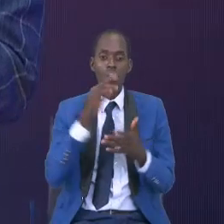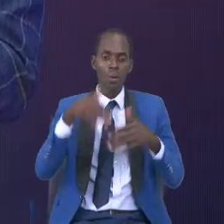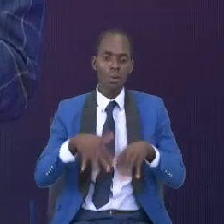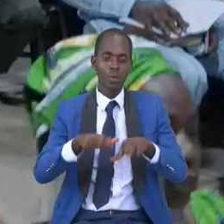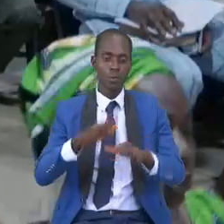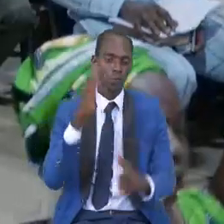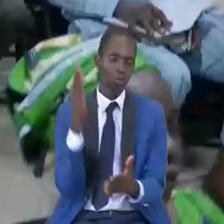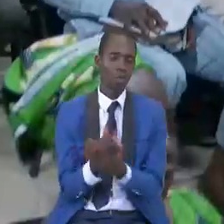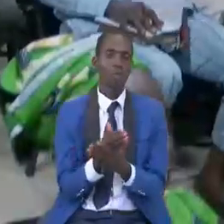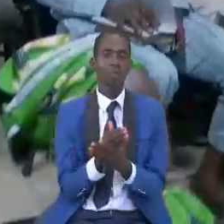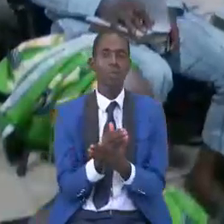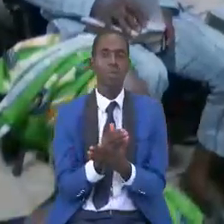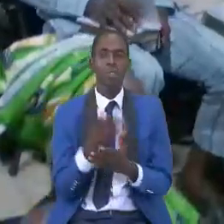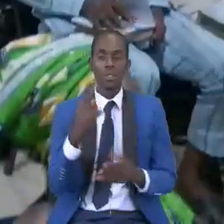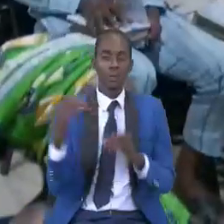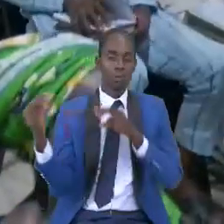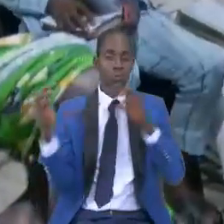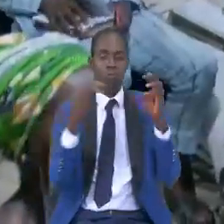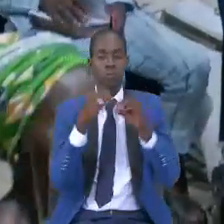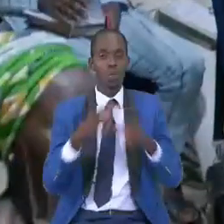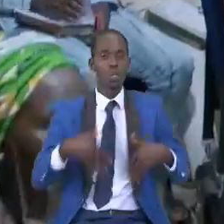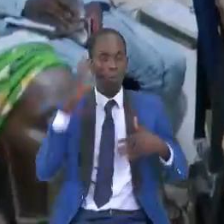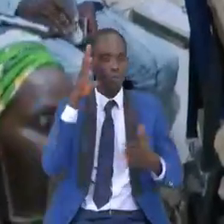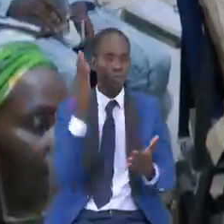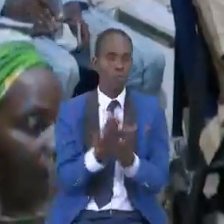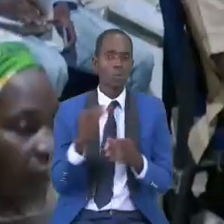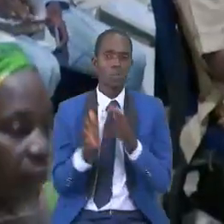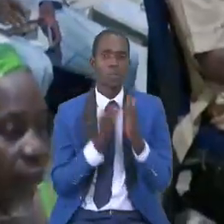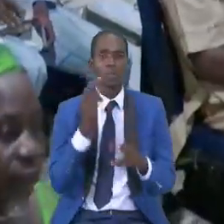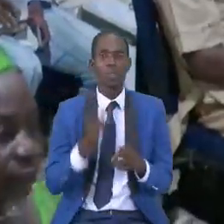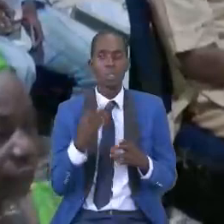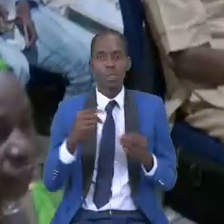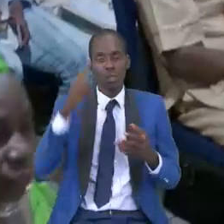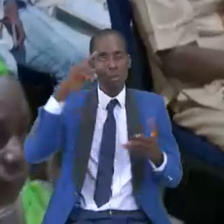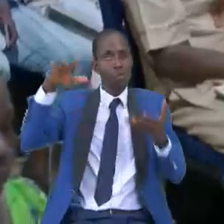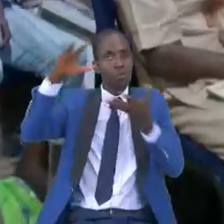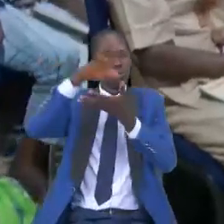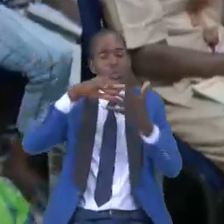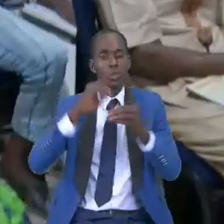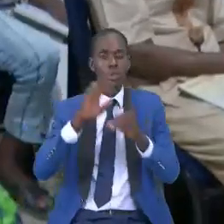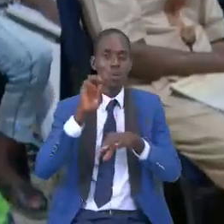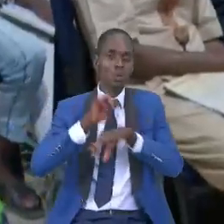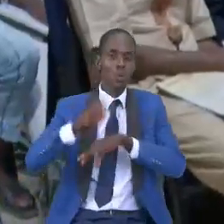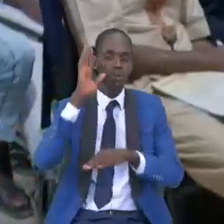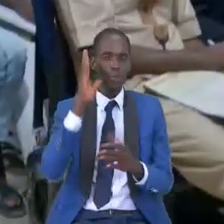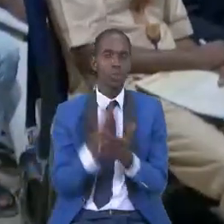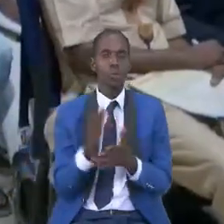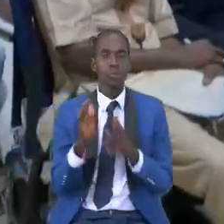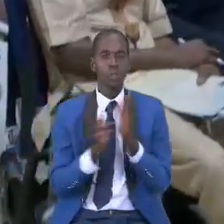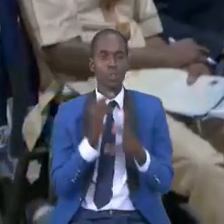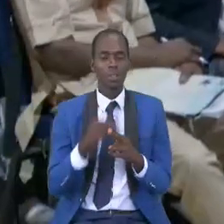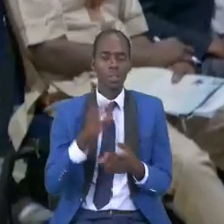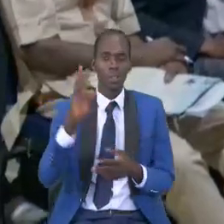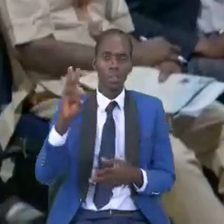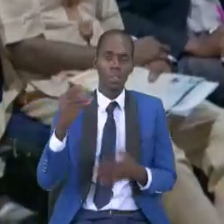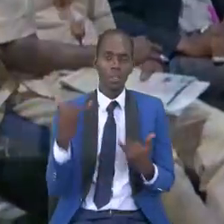stop. The storm in your ministry will stop. And then look at verse 16. In verse 16,